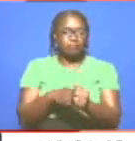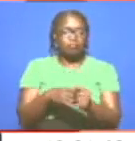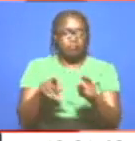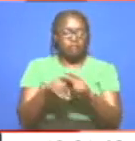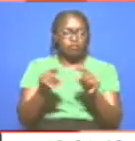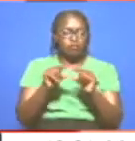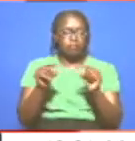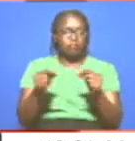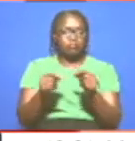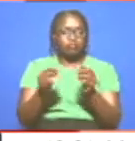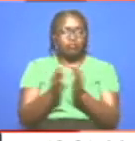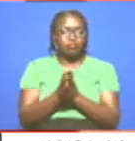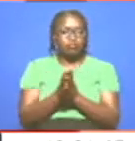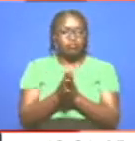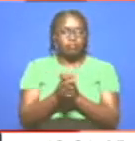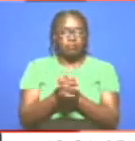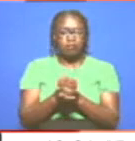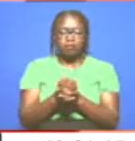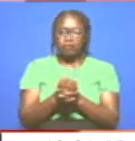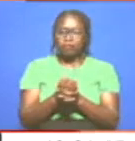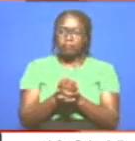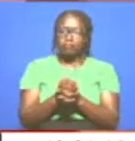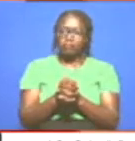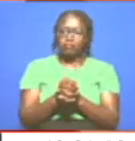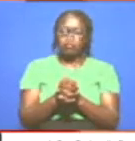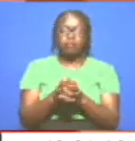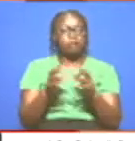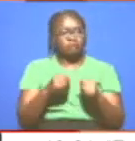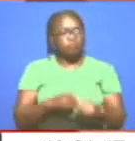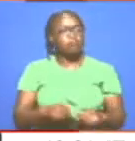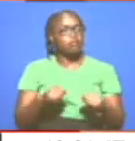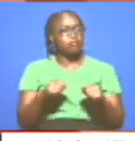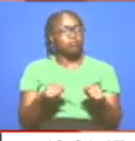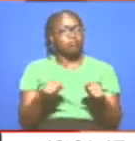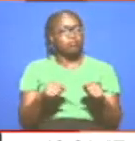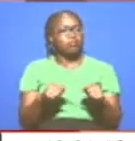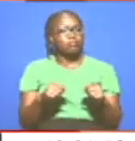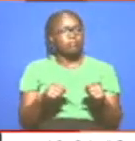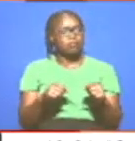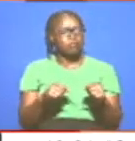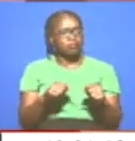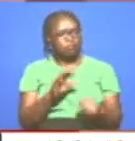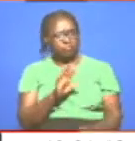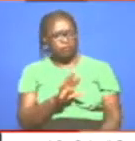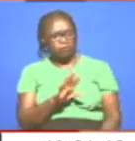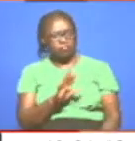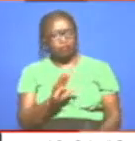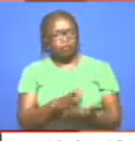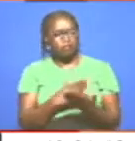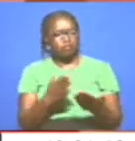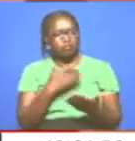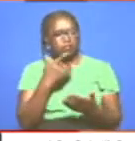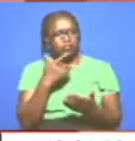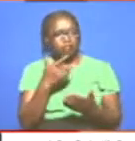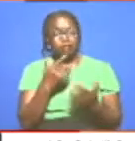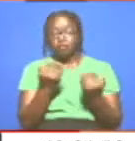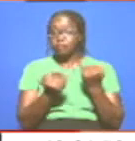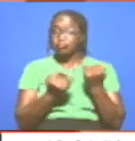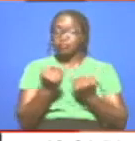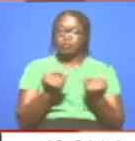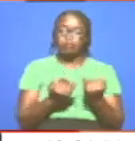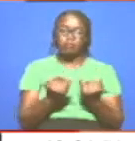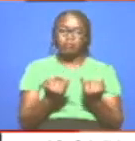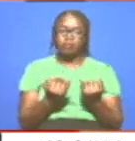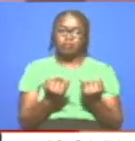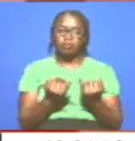Yes. And Chairman, I want to come to you, and there's something you mentioned on Saturday, is